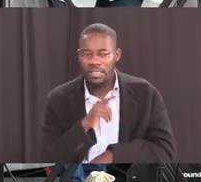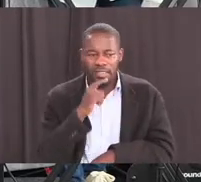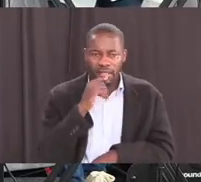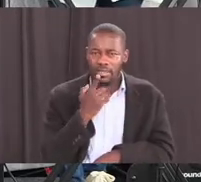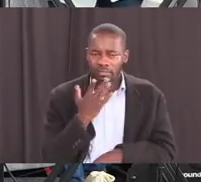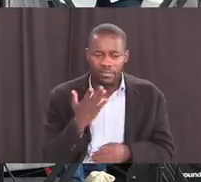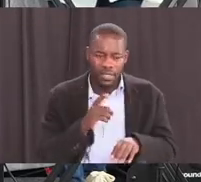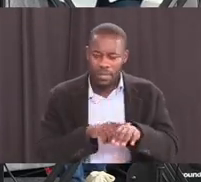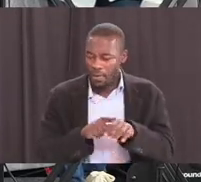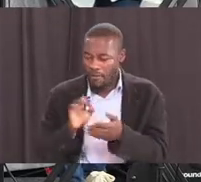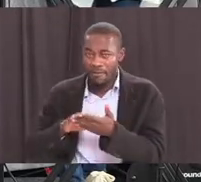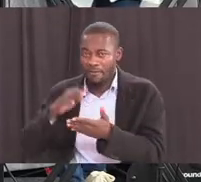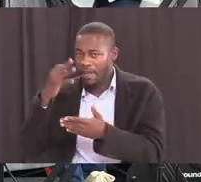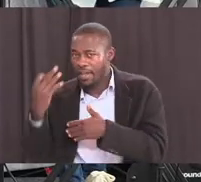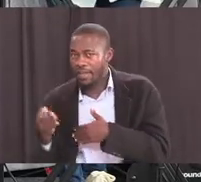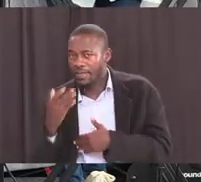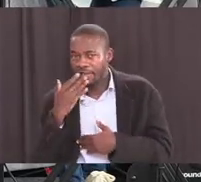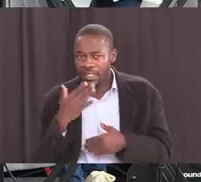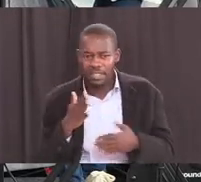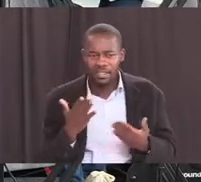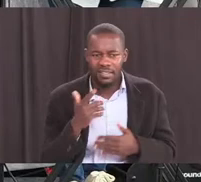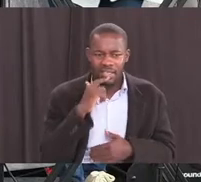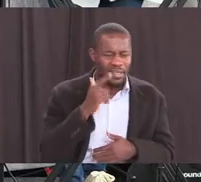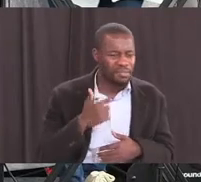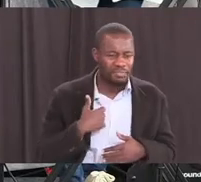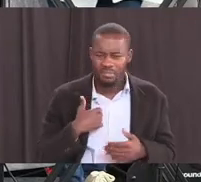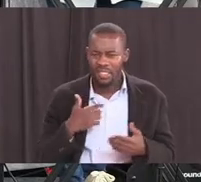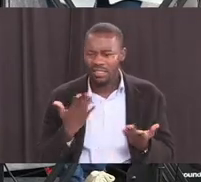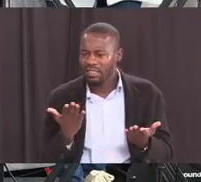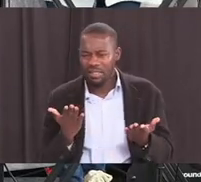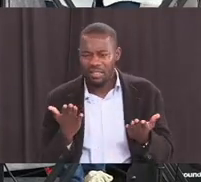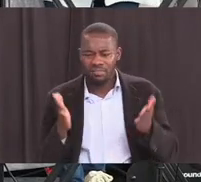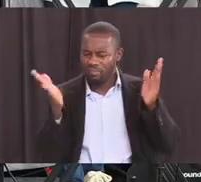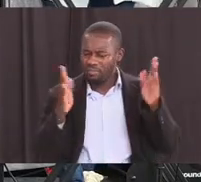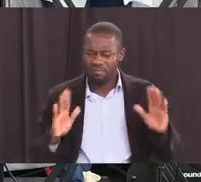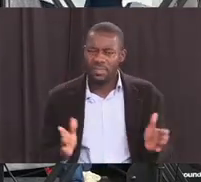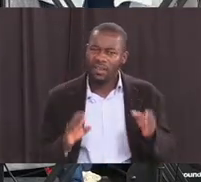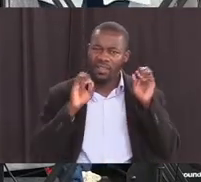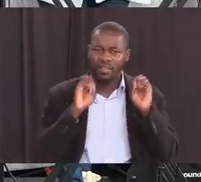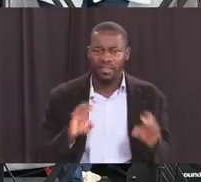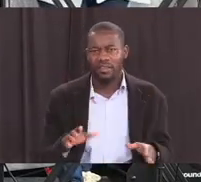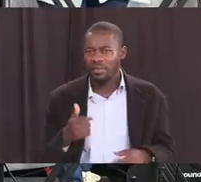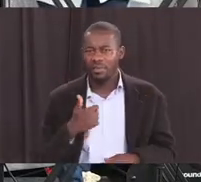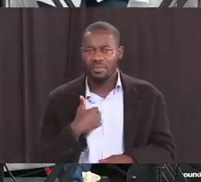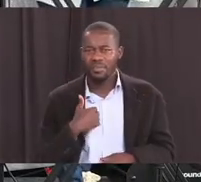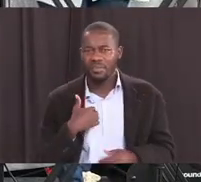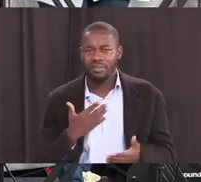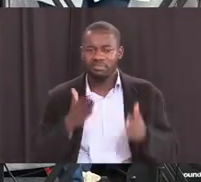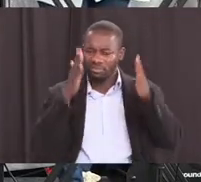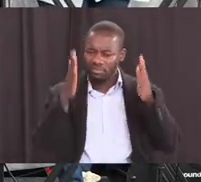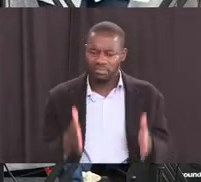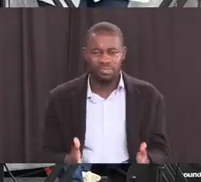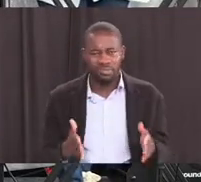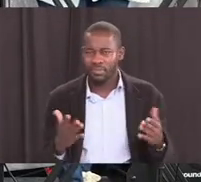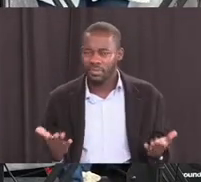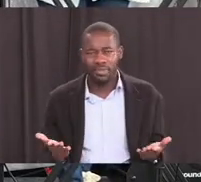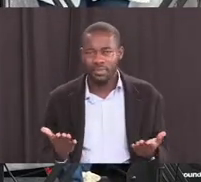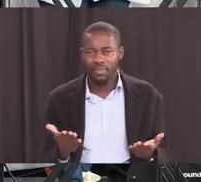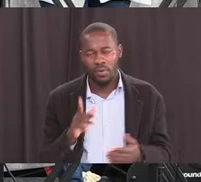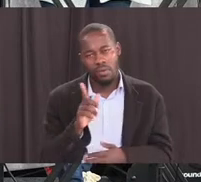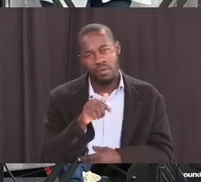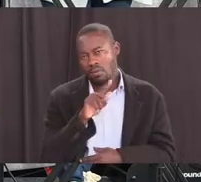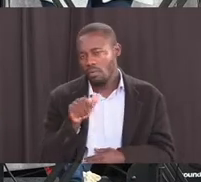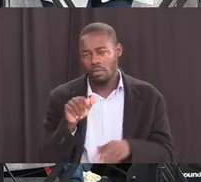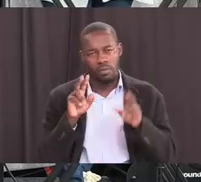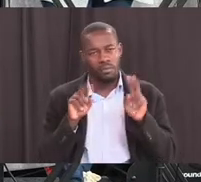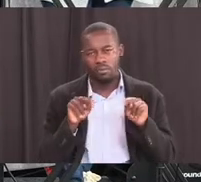don't have the right body shape. Maybe it's because I don't have whatever it is. And I believe that